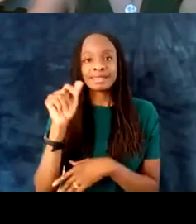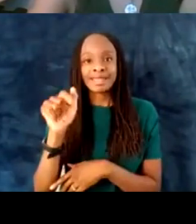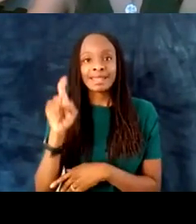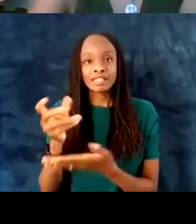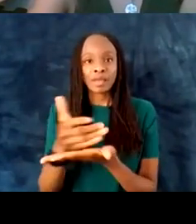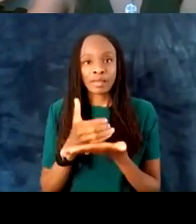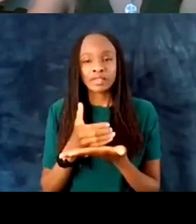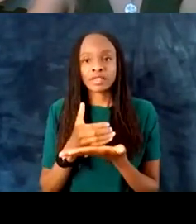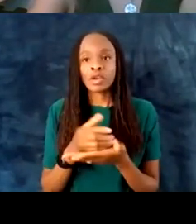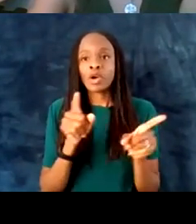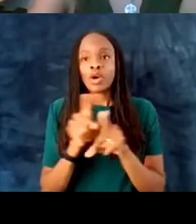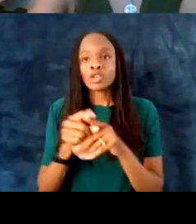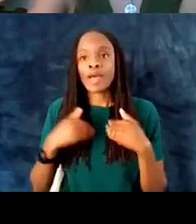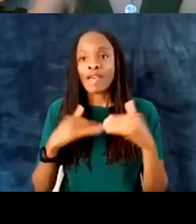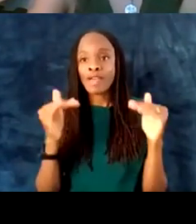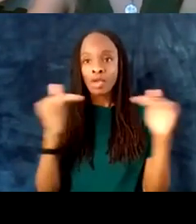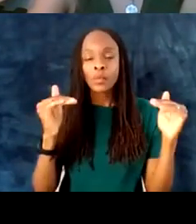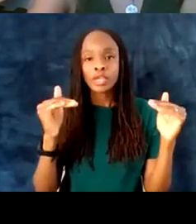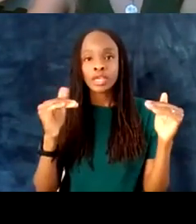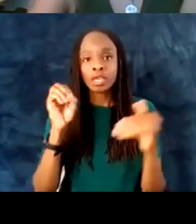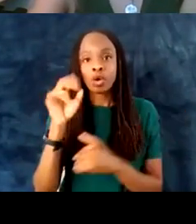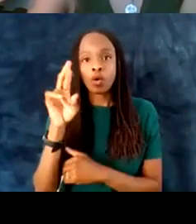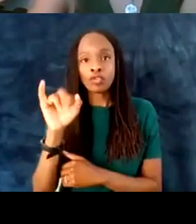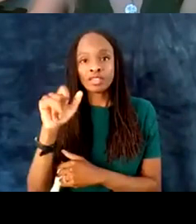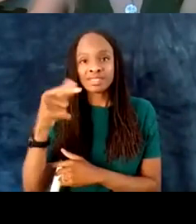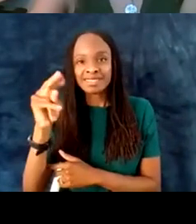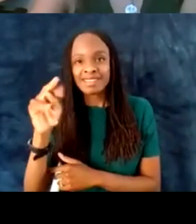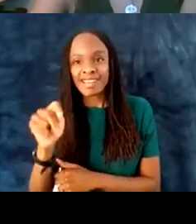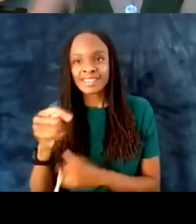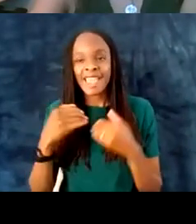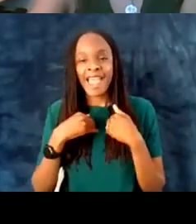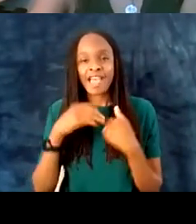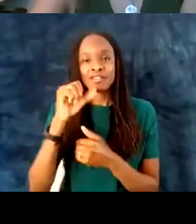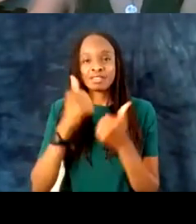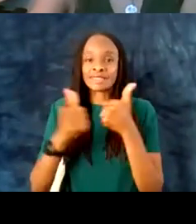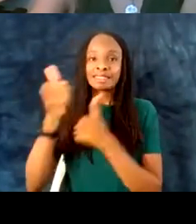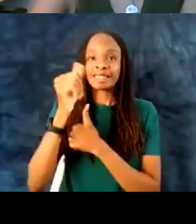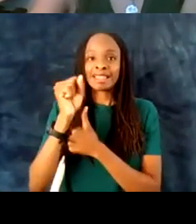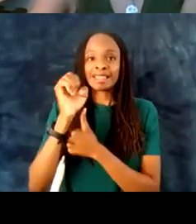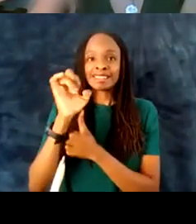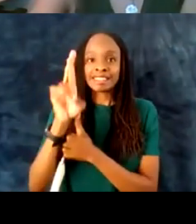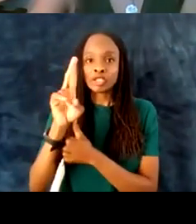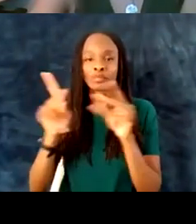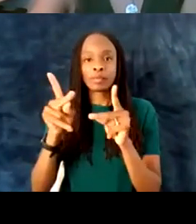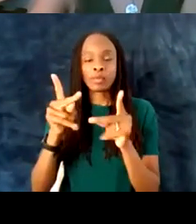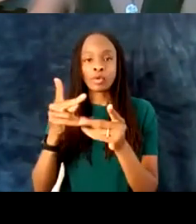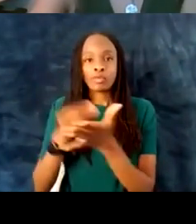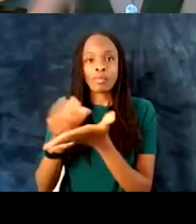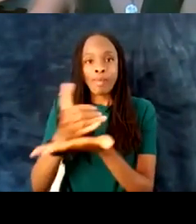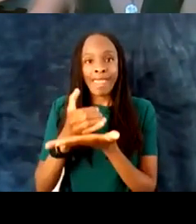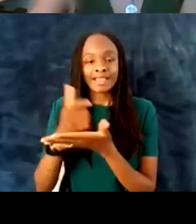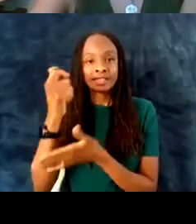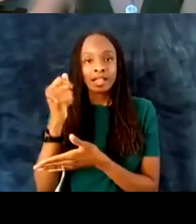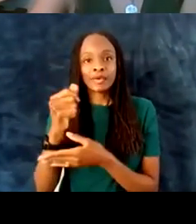that there also be equity oversight in government agencies so that there are senior people paid, salaried, who are inside and